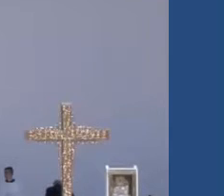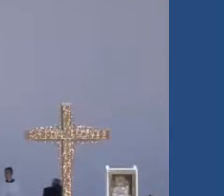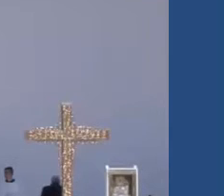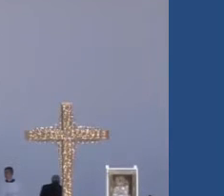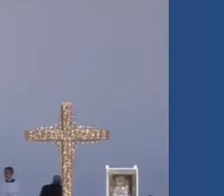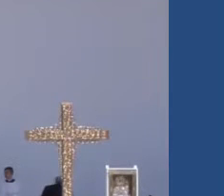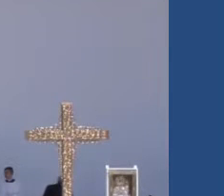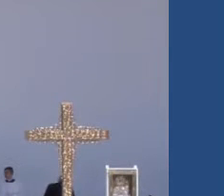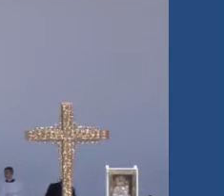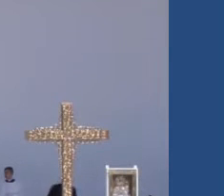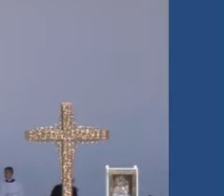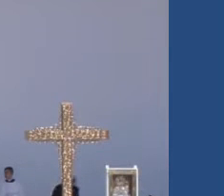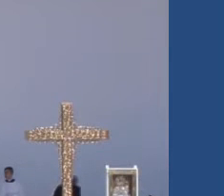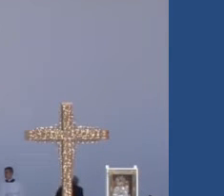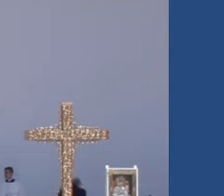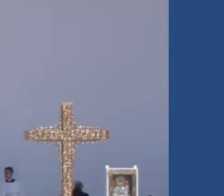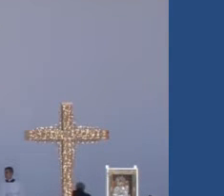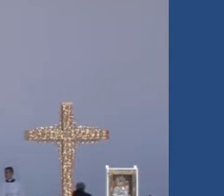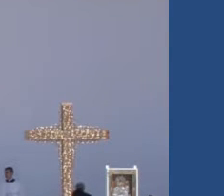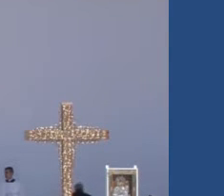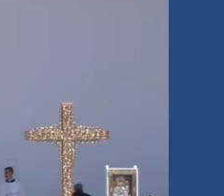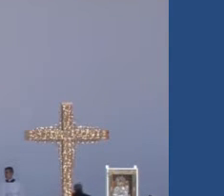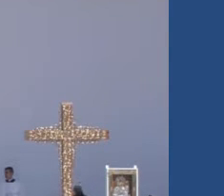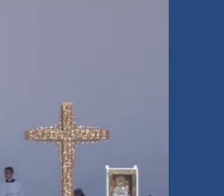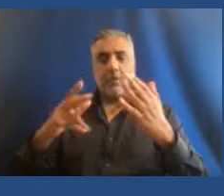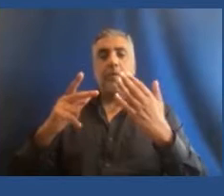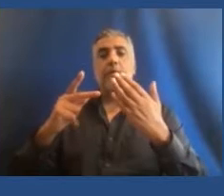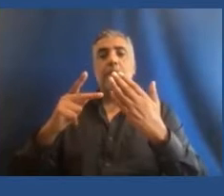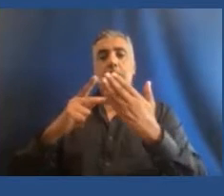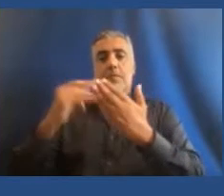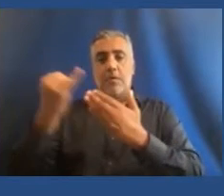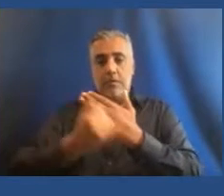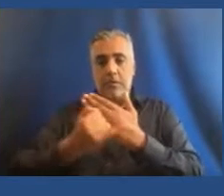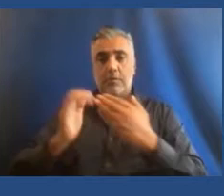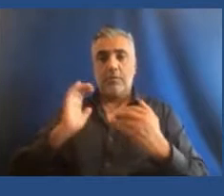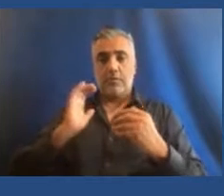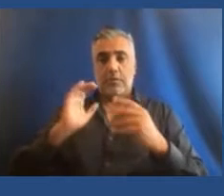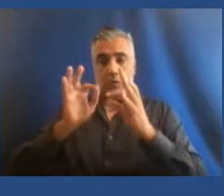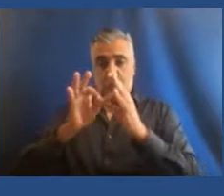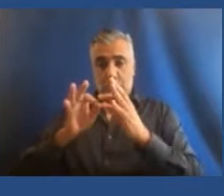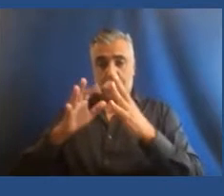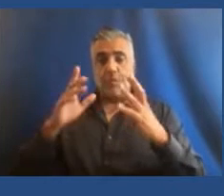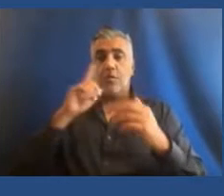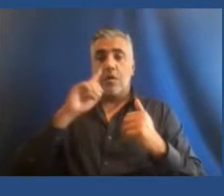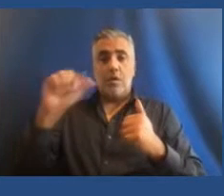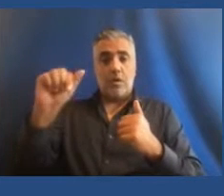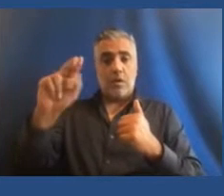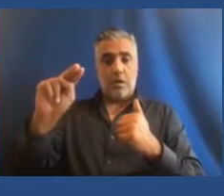and leads us in the Angelus Domini prayer to the Blessed Virgin Mary.